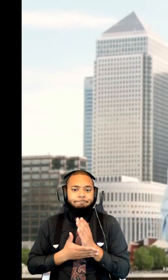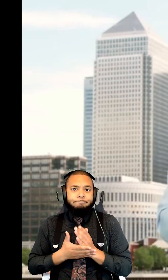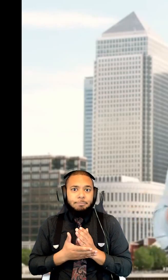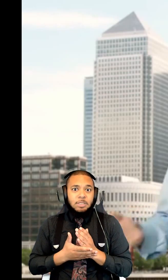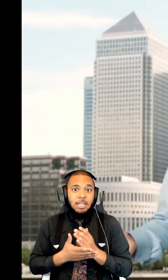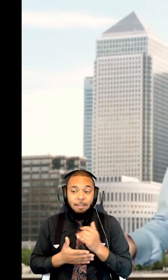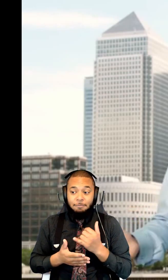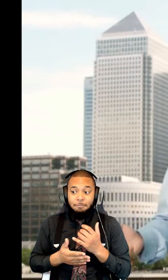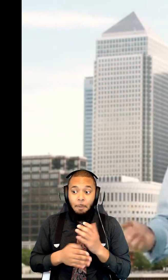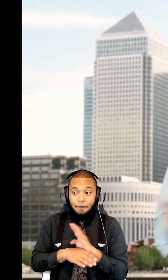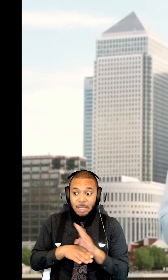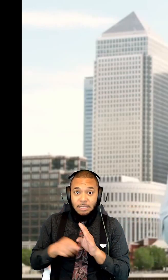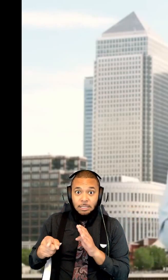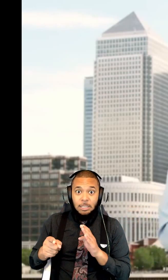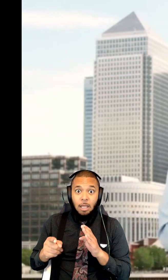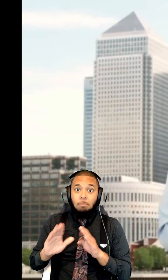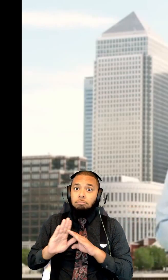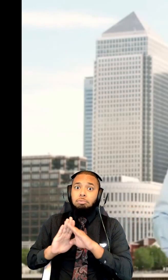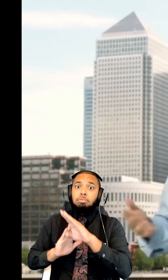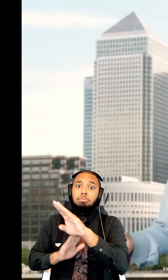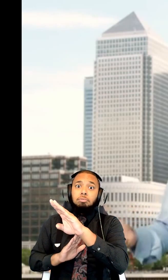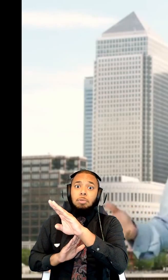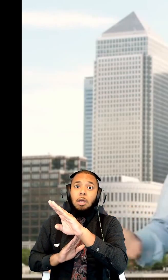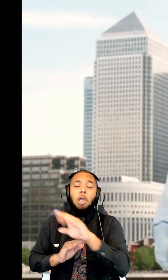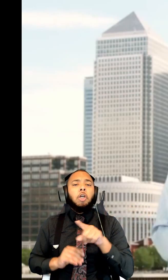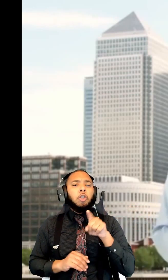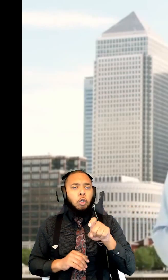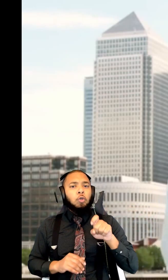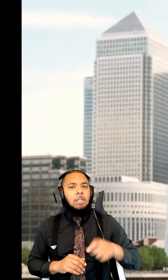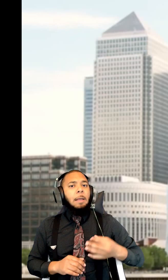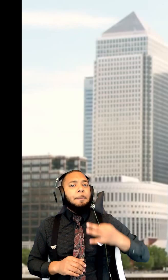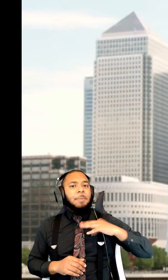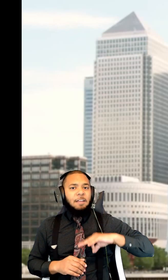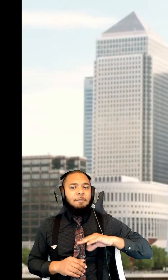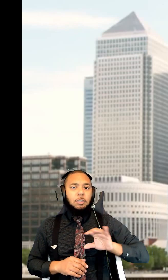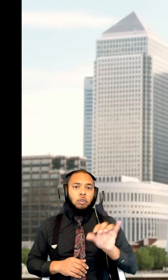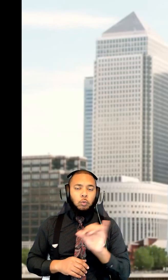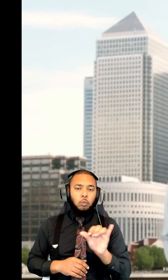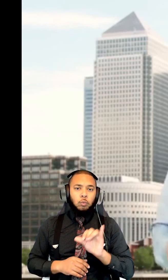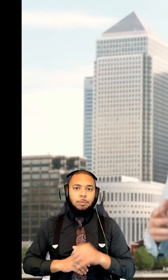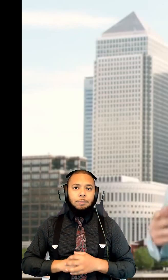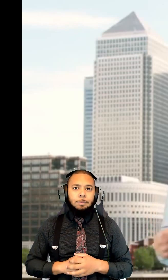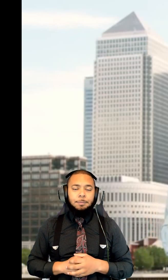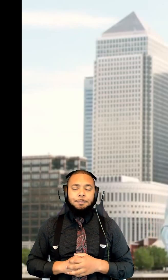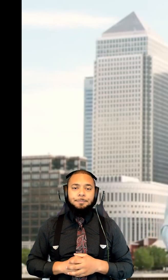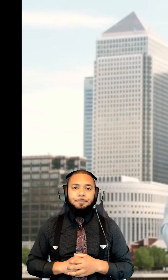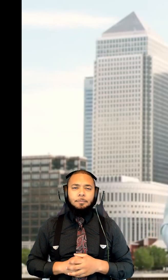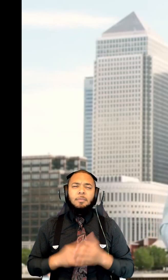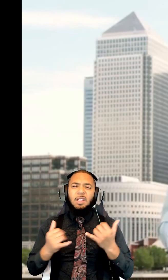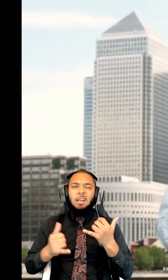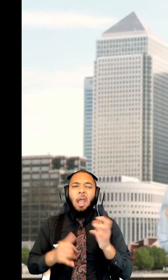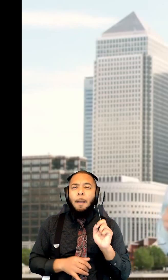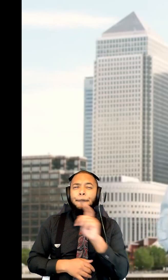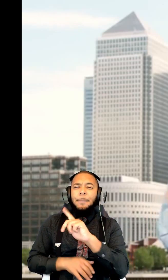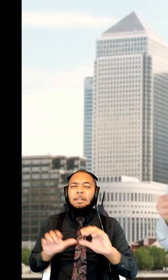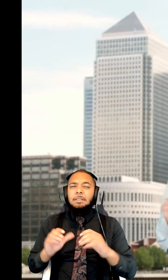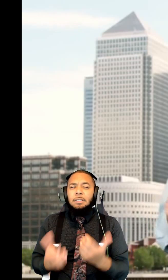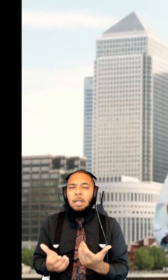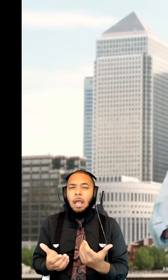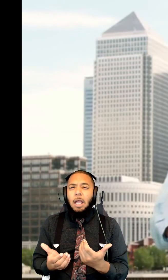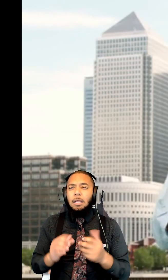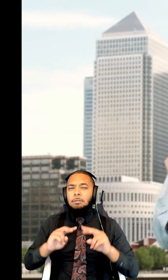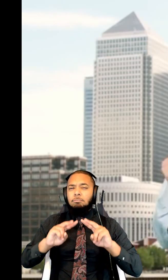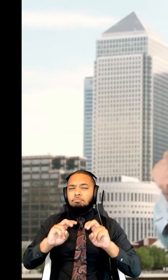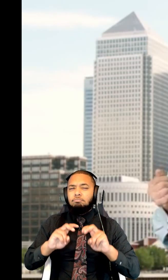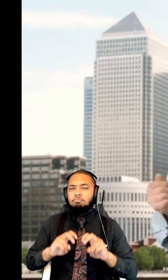well, you should participate in the upside. And that's exactly how it happens with stock dividends. Let's go back to the classroom and